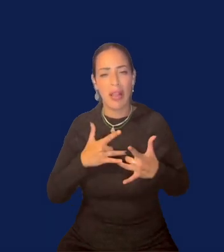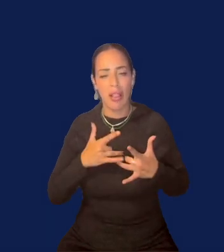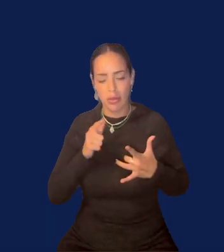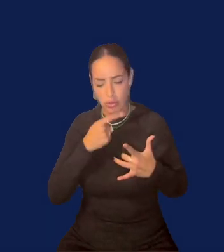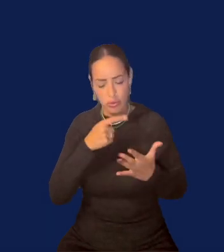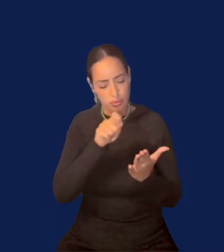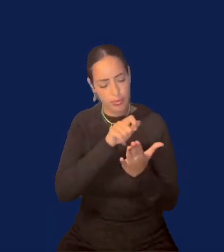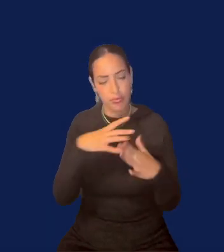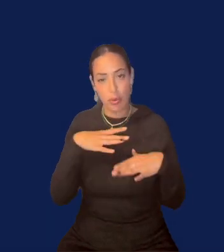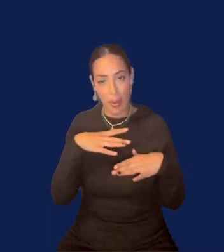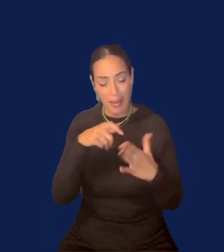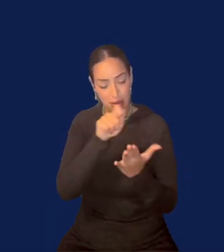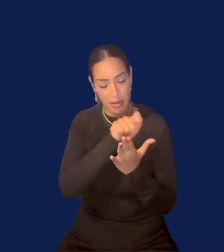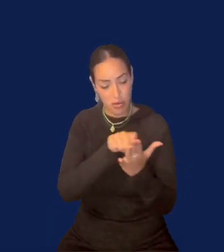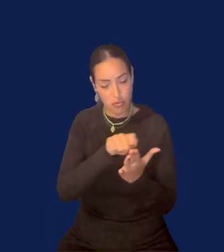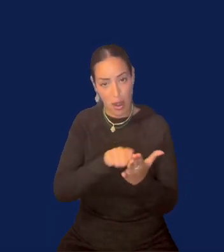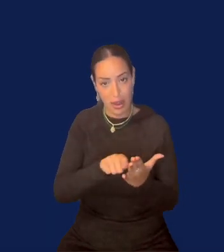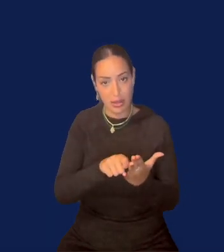loud.